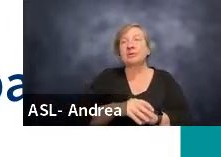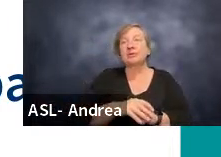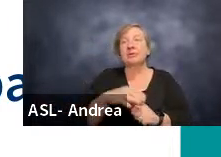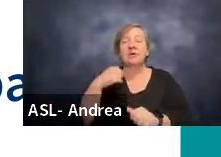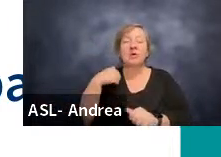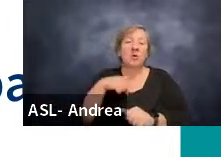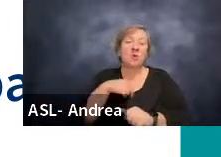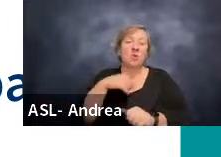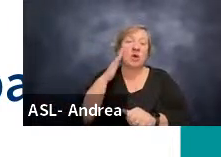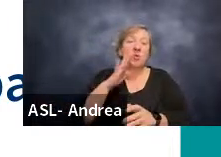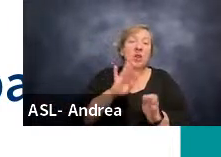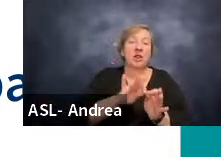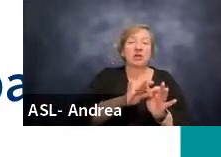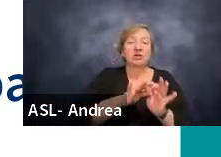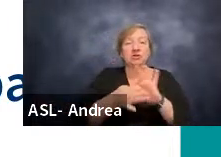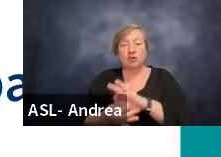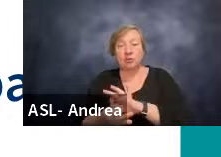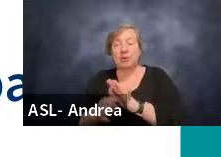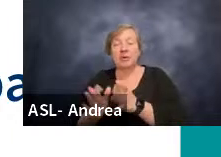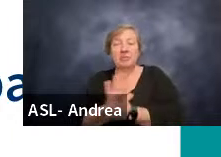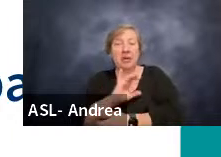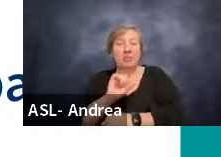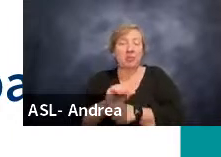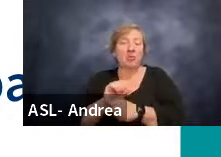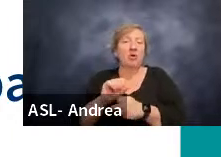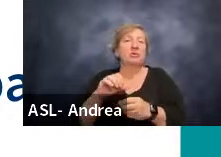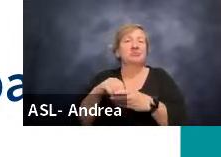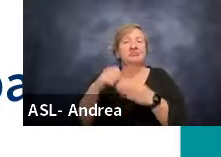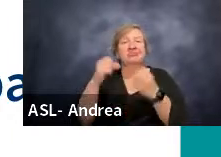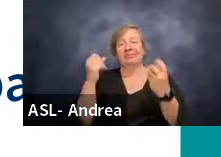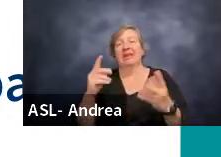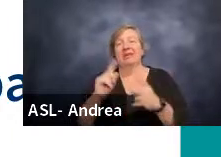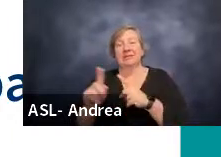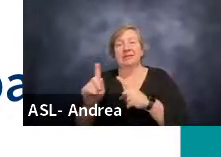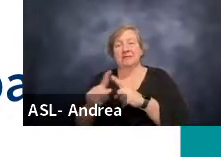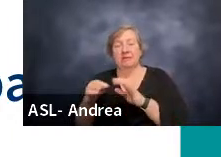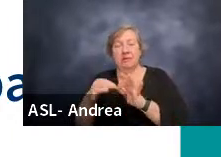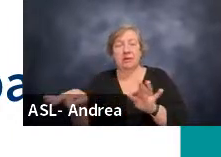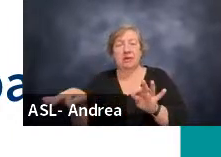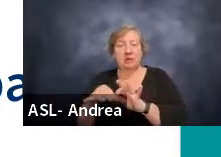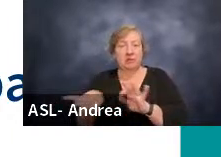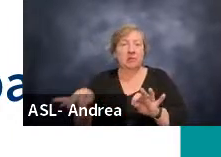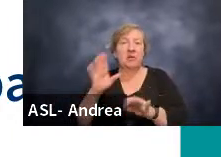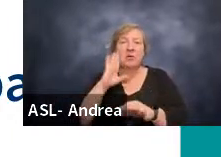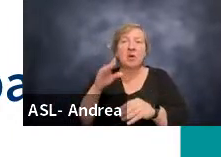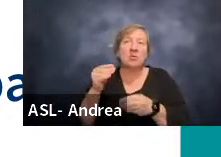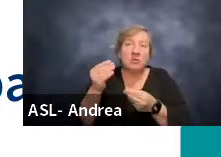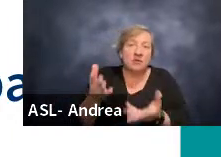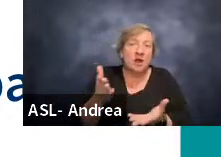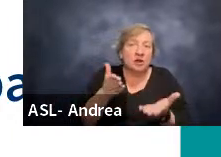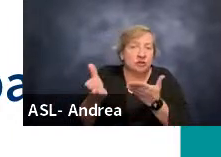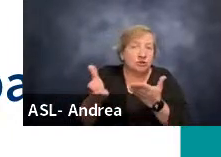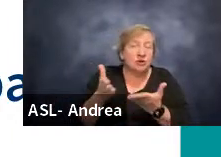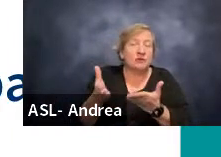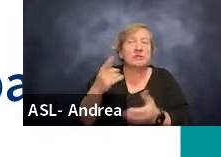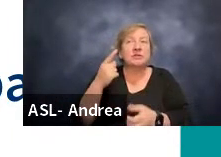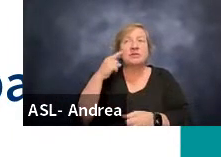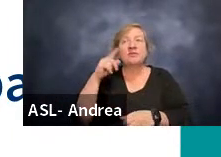be interpreting this document into multiple languages and provide services for folks who